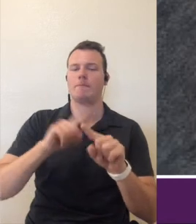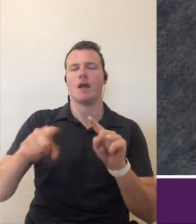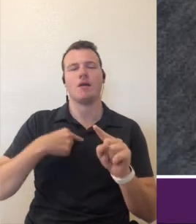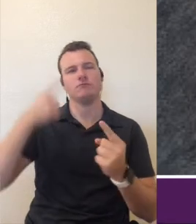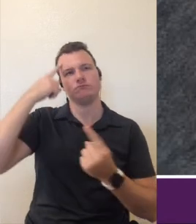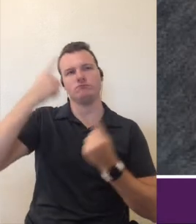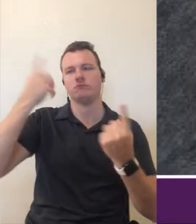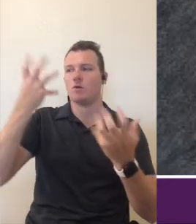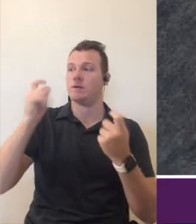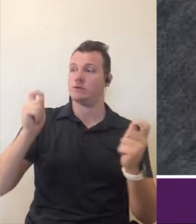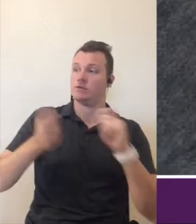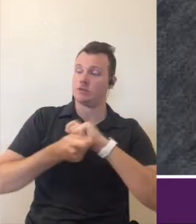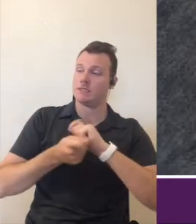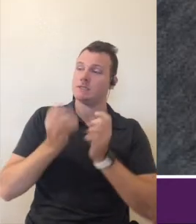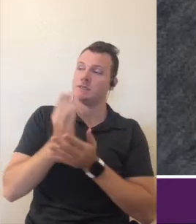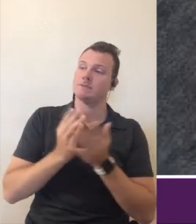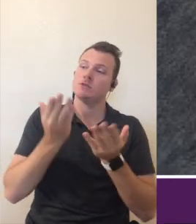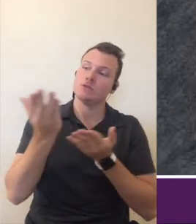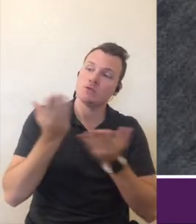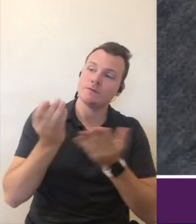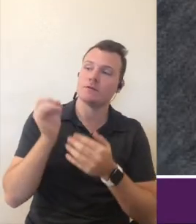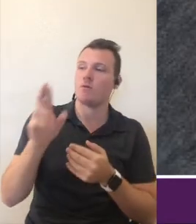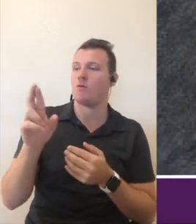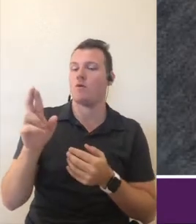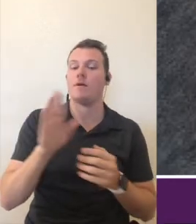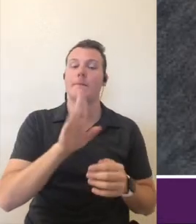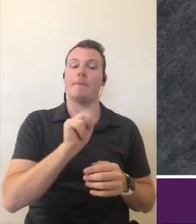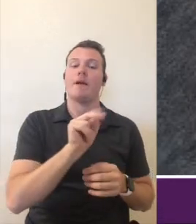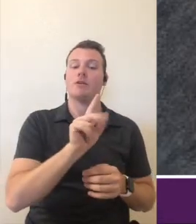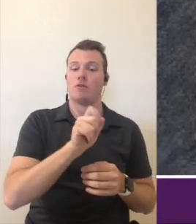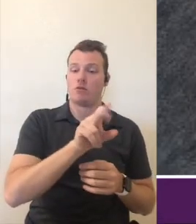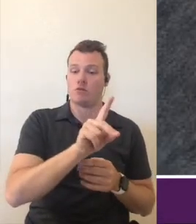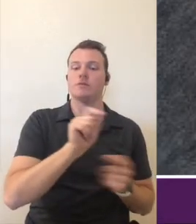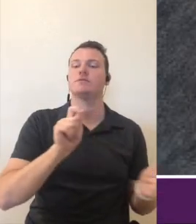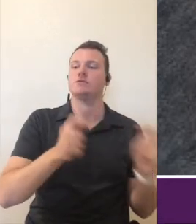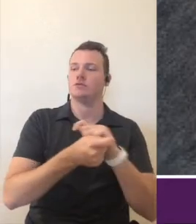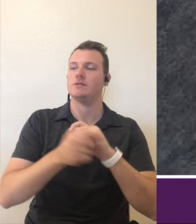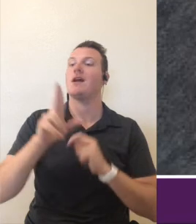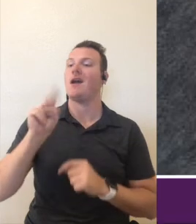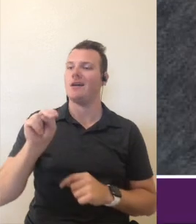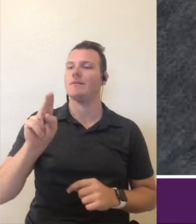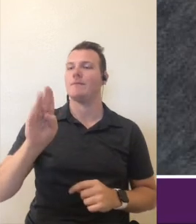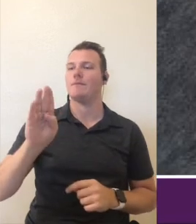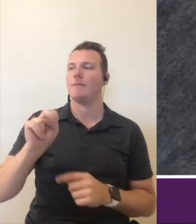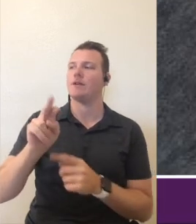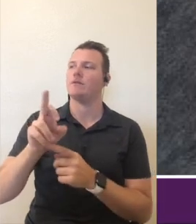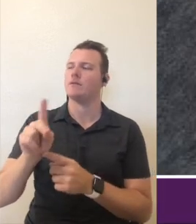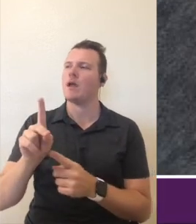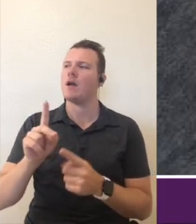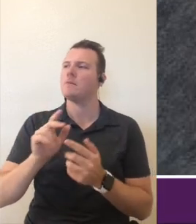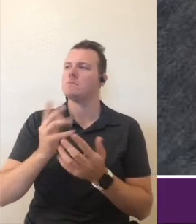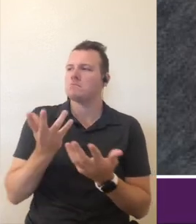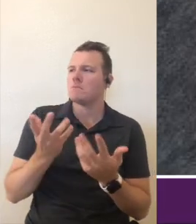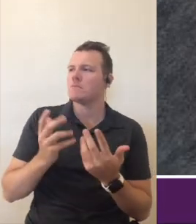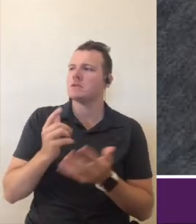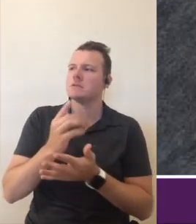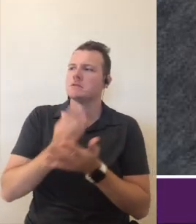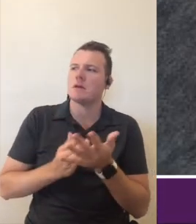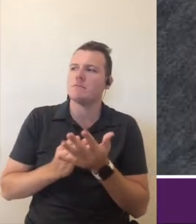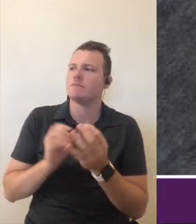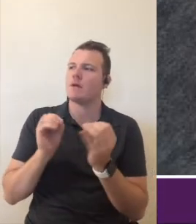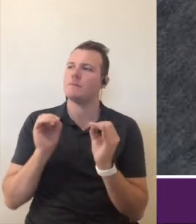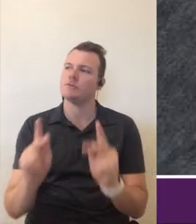If you're relatively steady in your practice, but you're thinking about changing some of your services or maybe moving from a bundled to